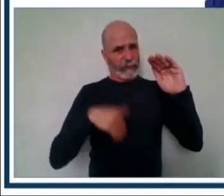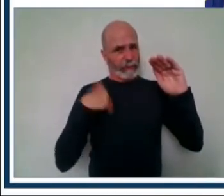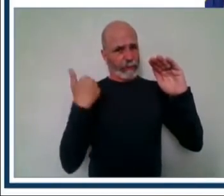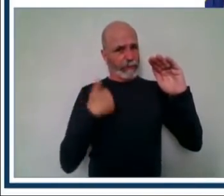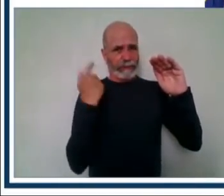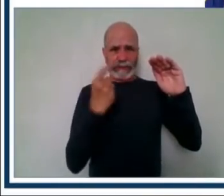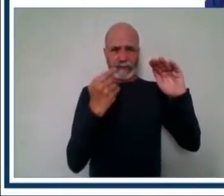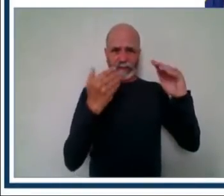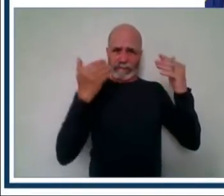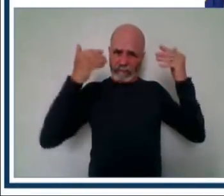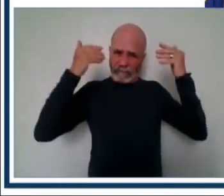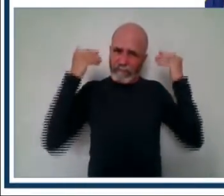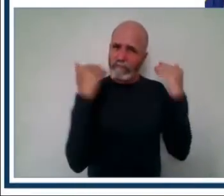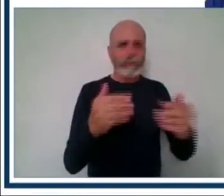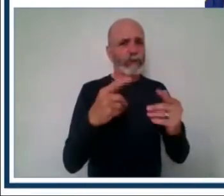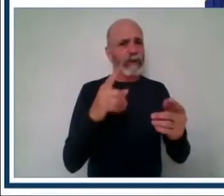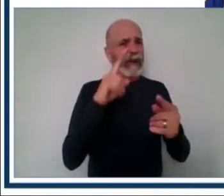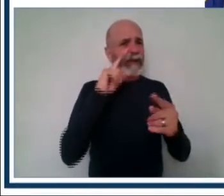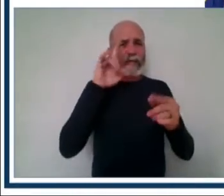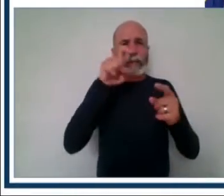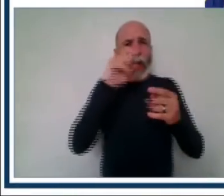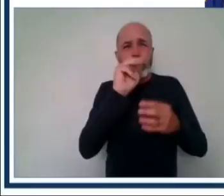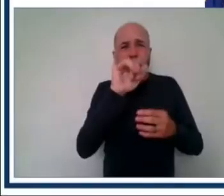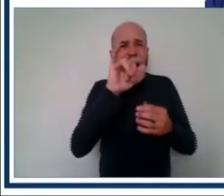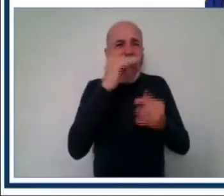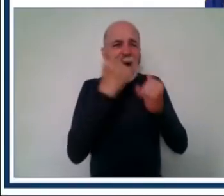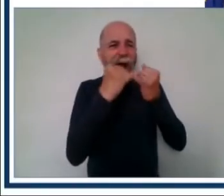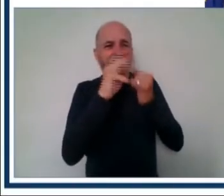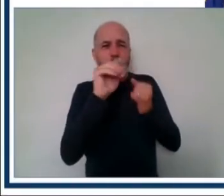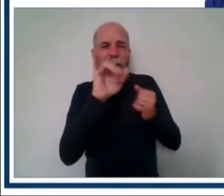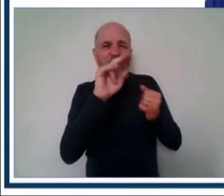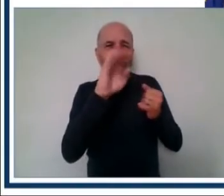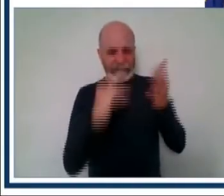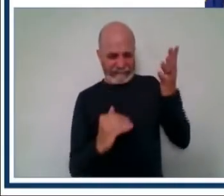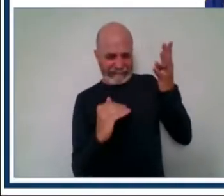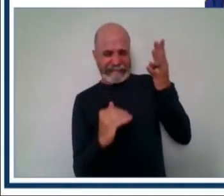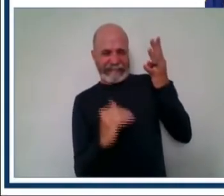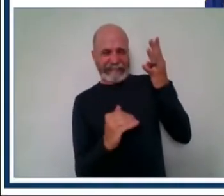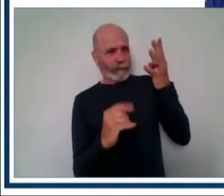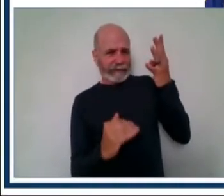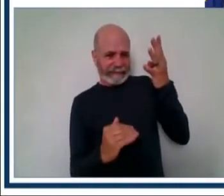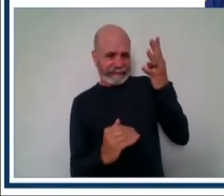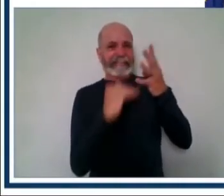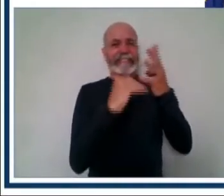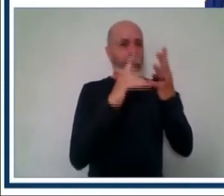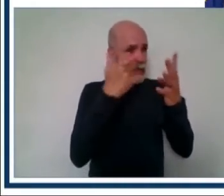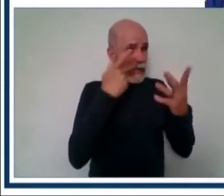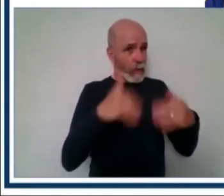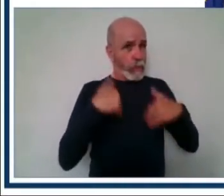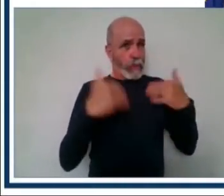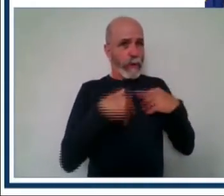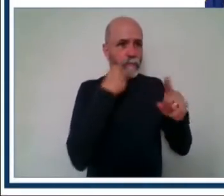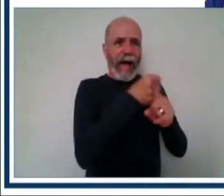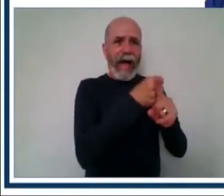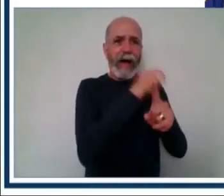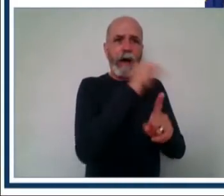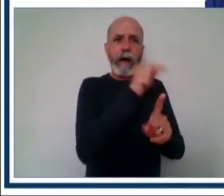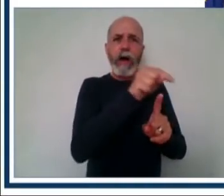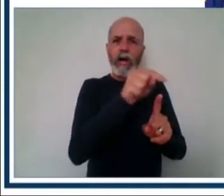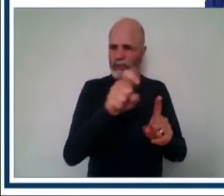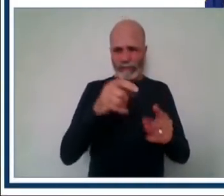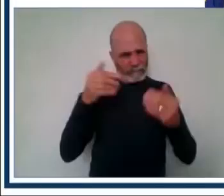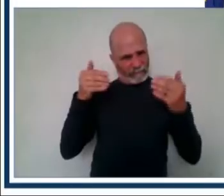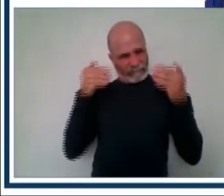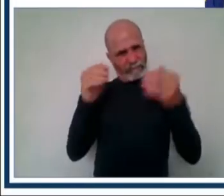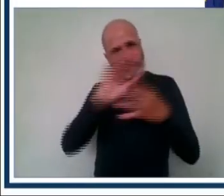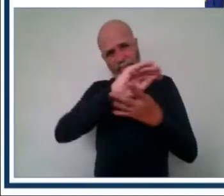beginning of June, but I mean, if they're the ones being affected, should we not kind of be targeting that demographic right now? So we're